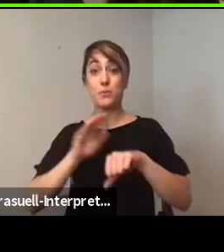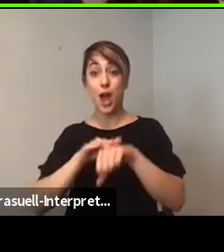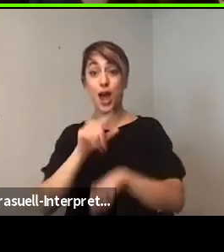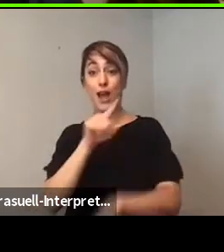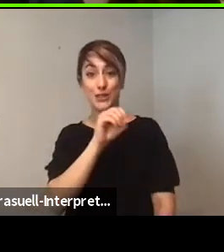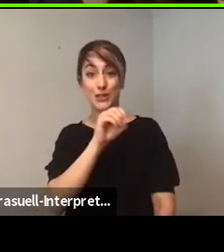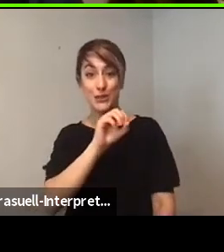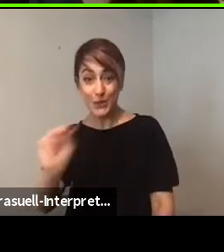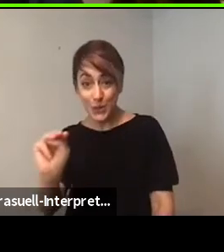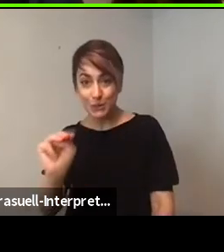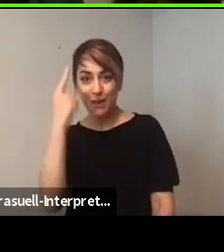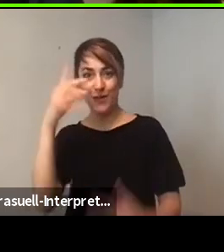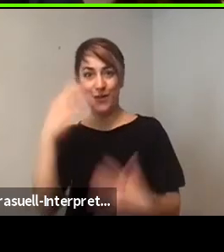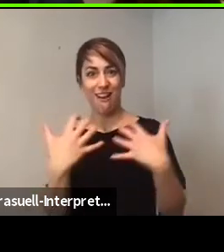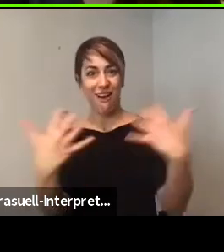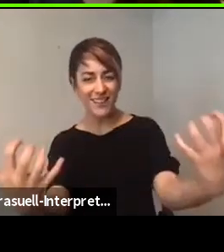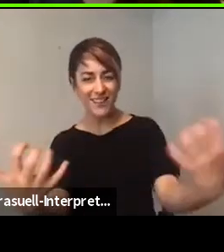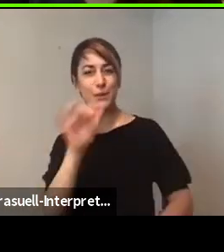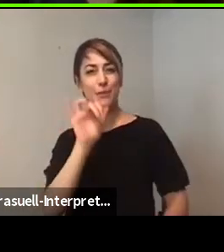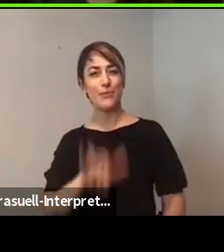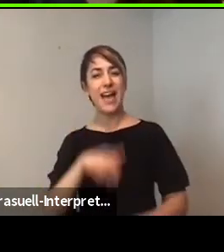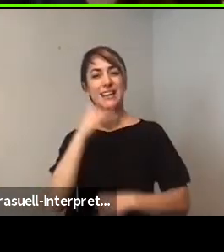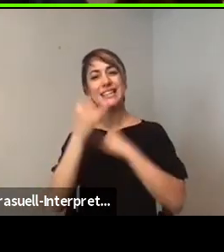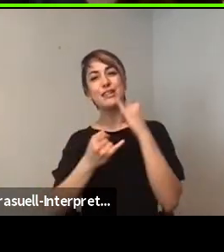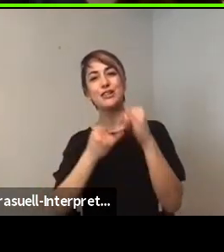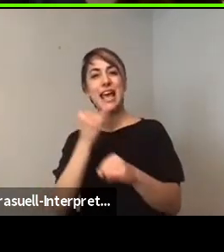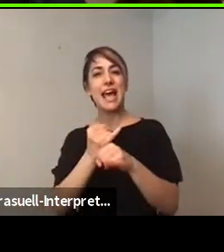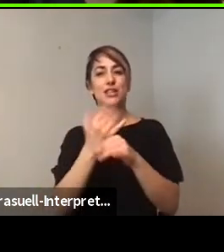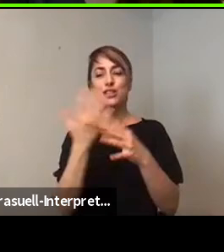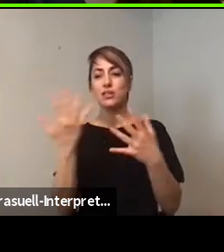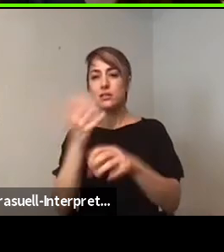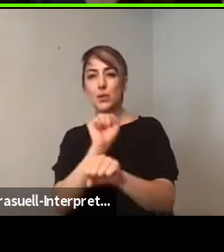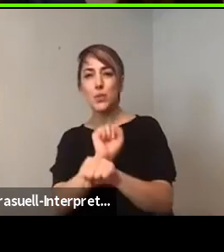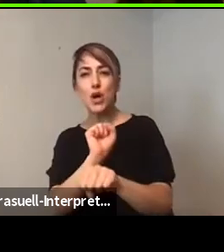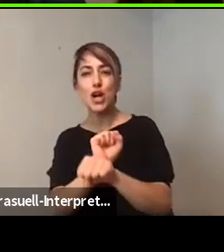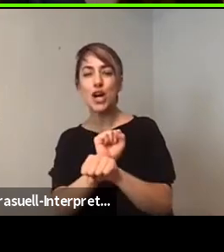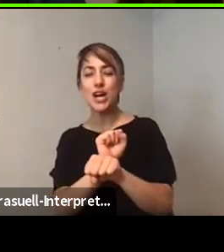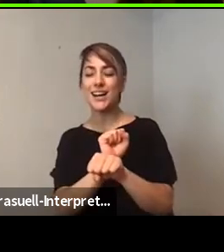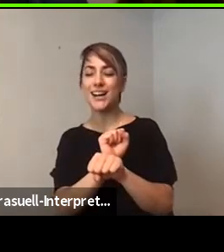an international thing that also successfully happened